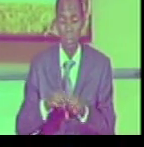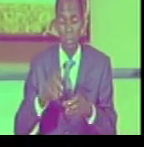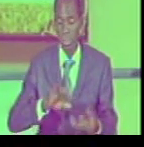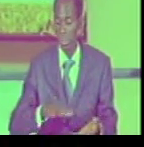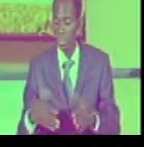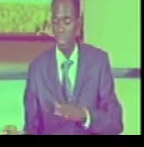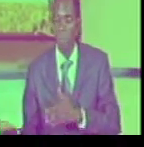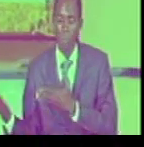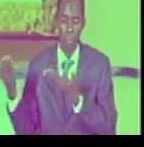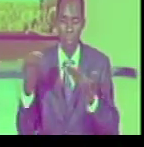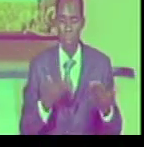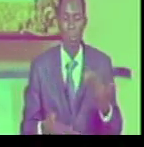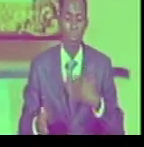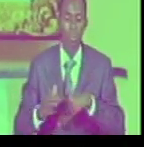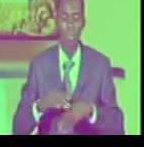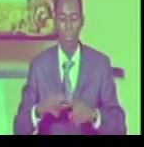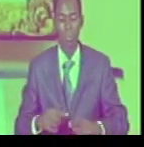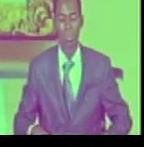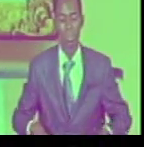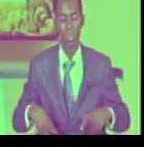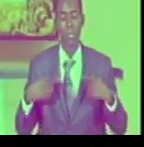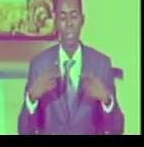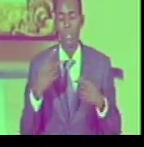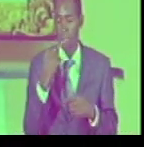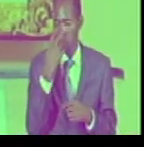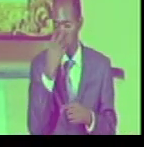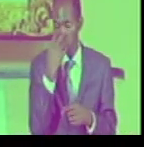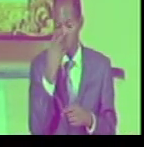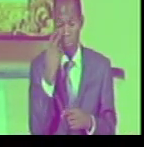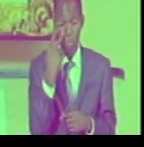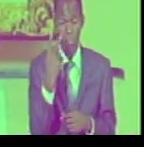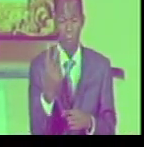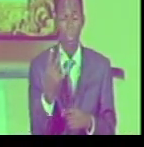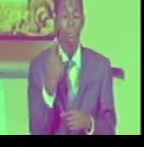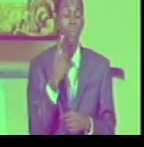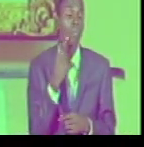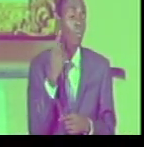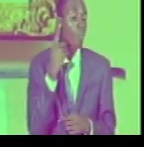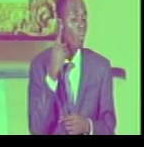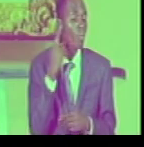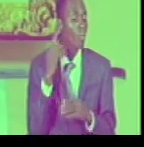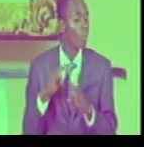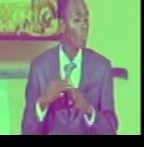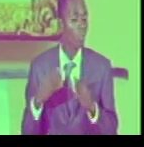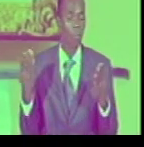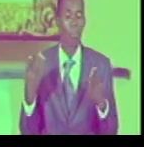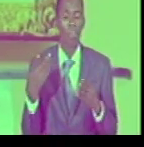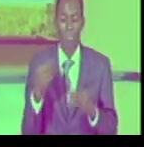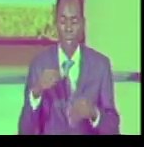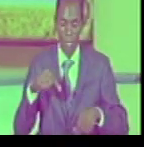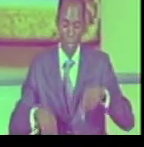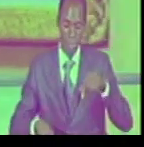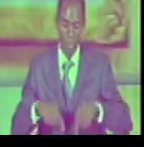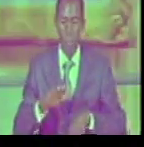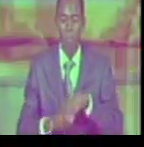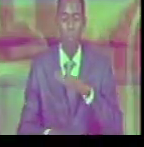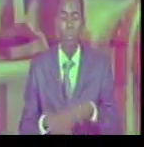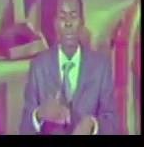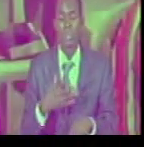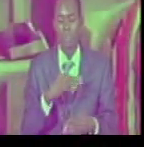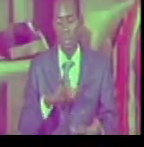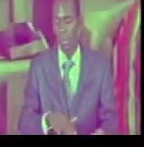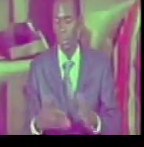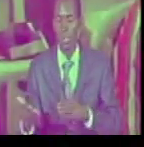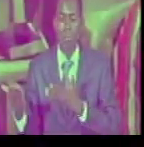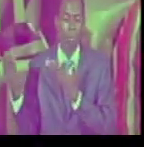Lord. Glorify the Lord. The blind saw, the deaf heard, the lame walked, and the dead raised back